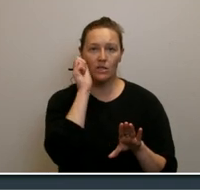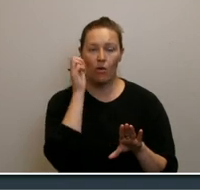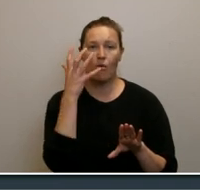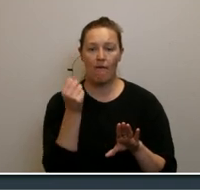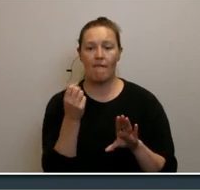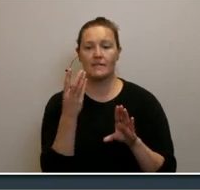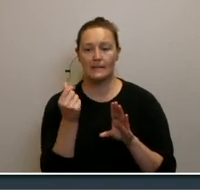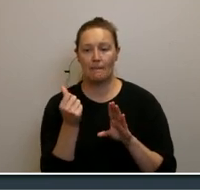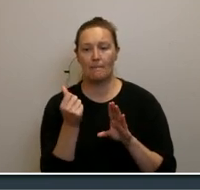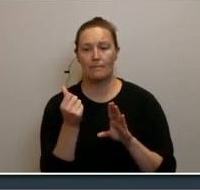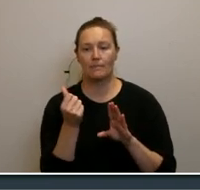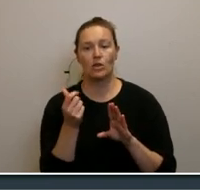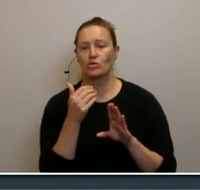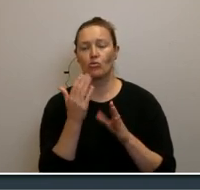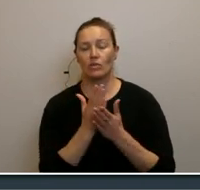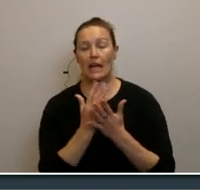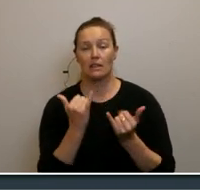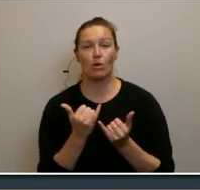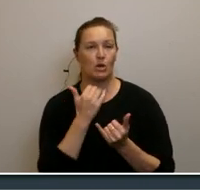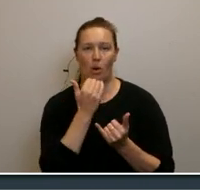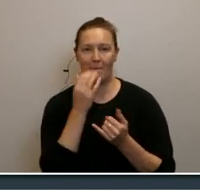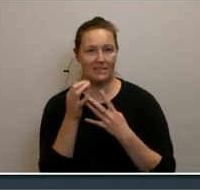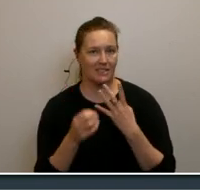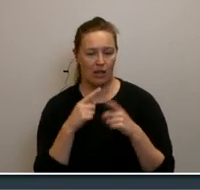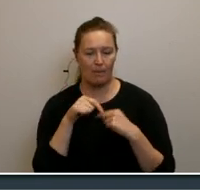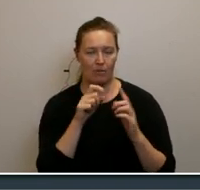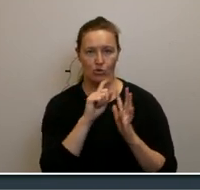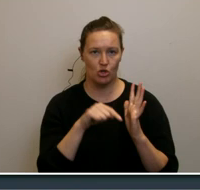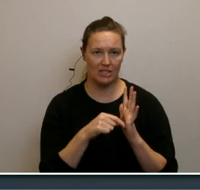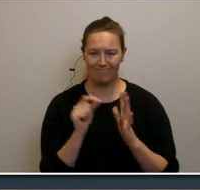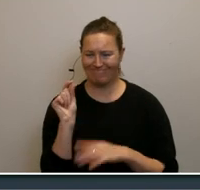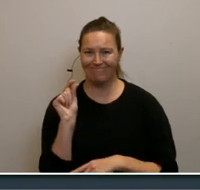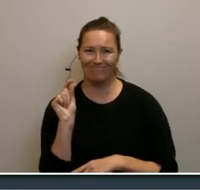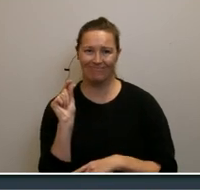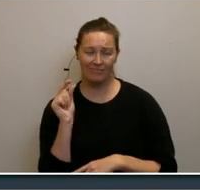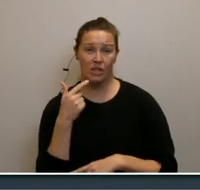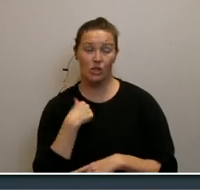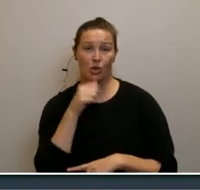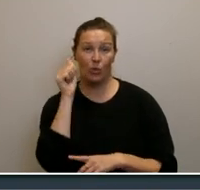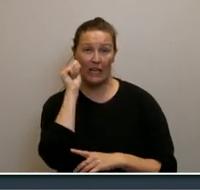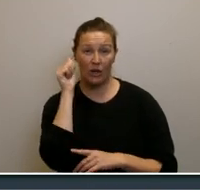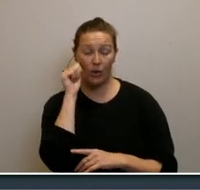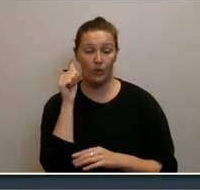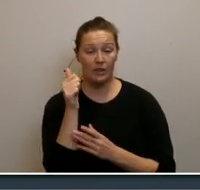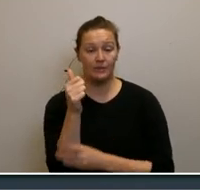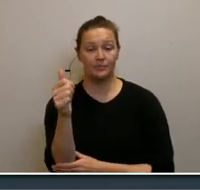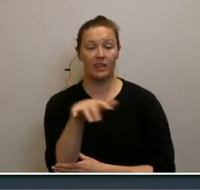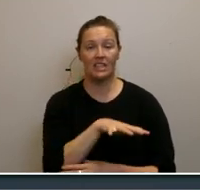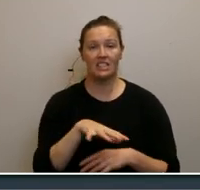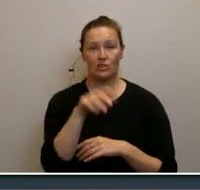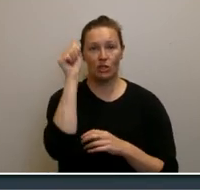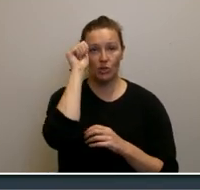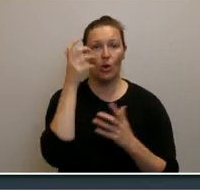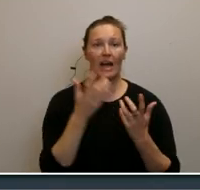yet few details are available to us here. Yes, there is the knowledge in the district now on how